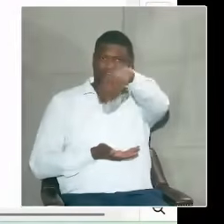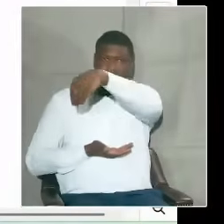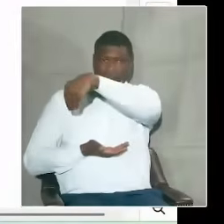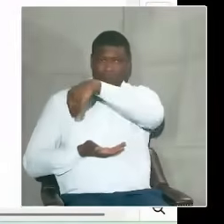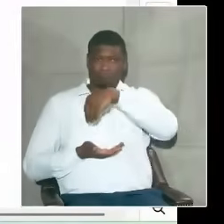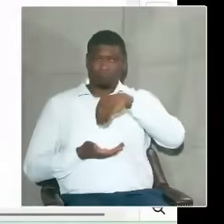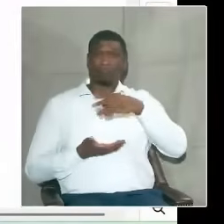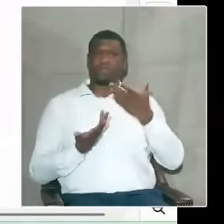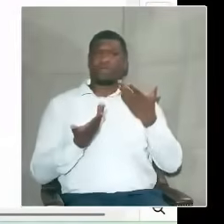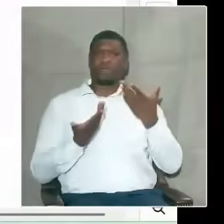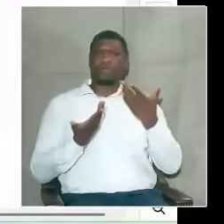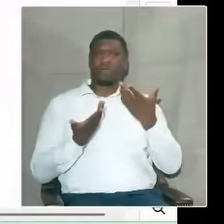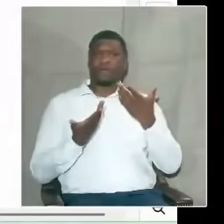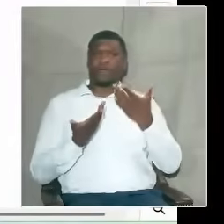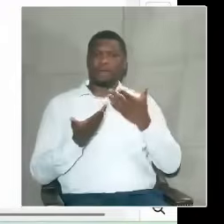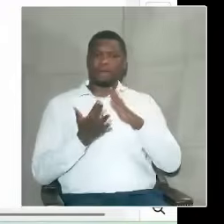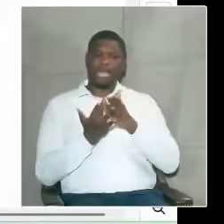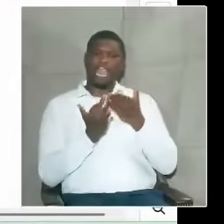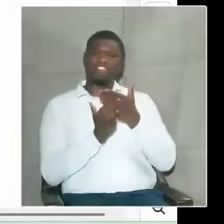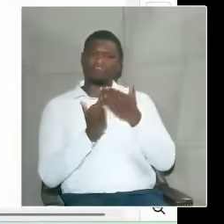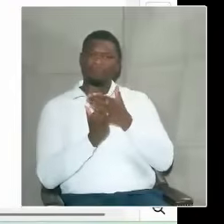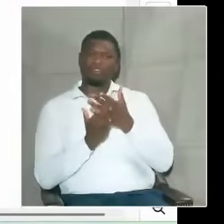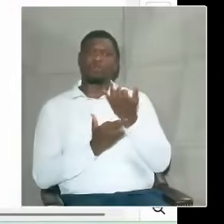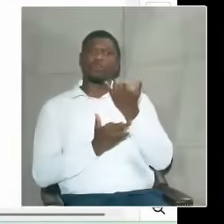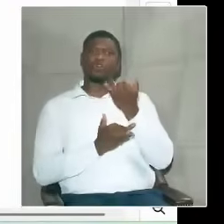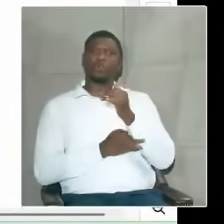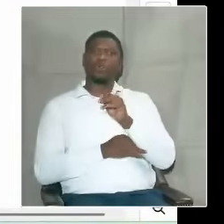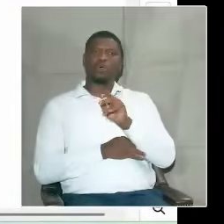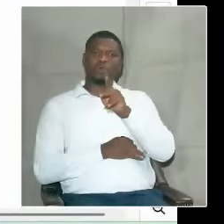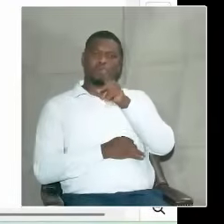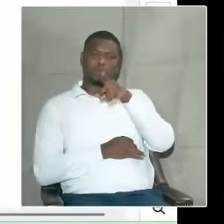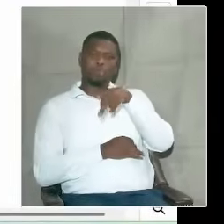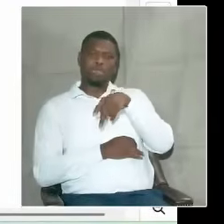of Entry and Political Killings